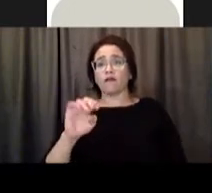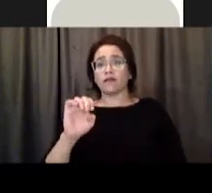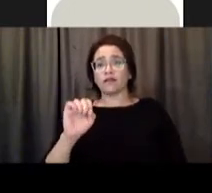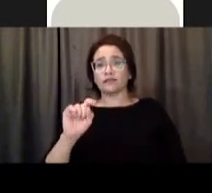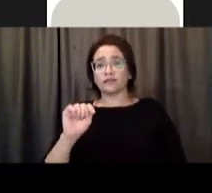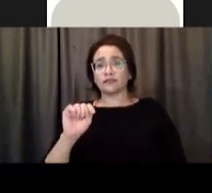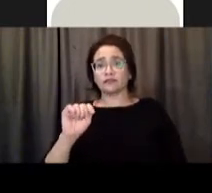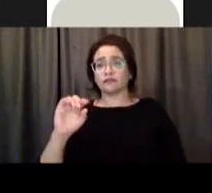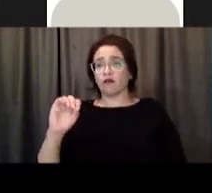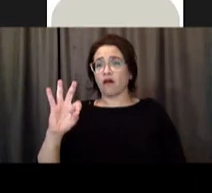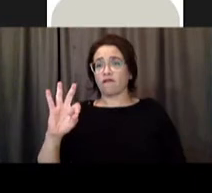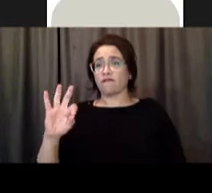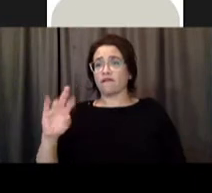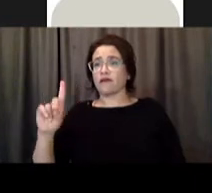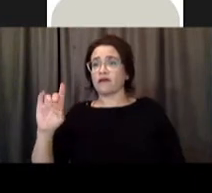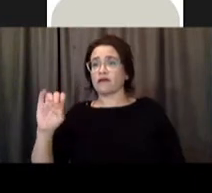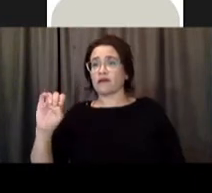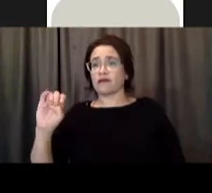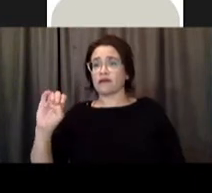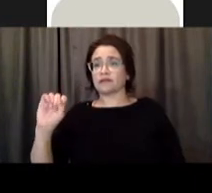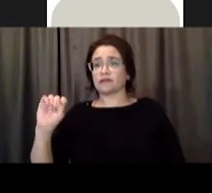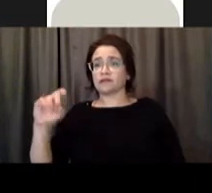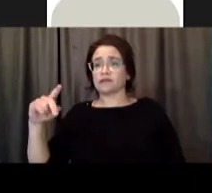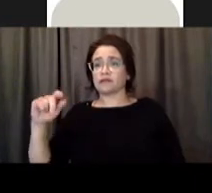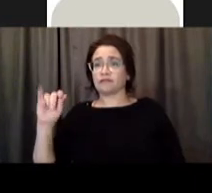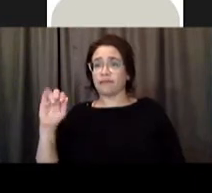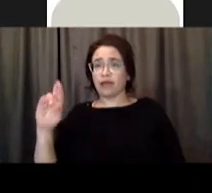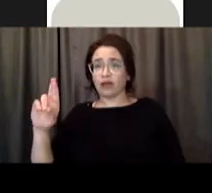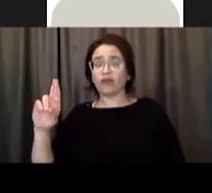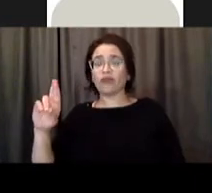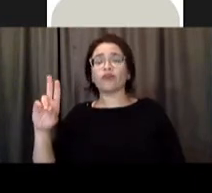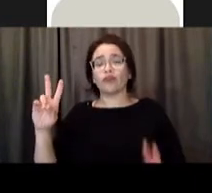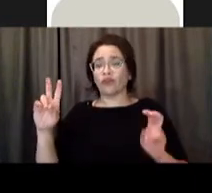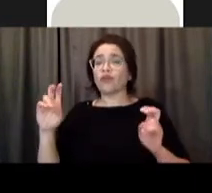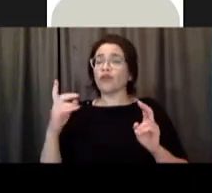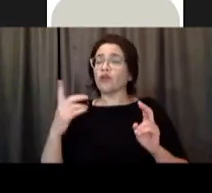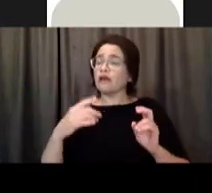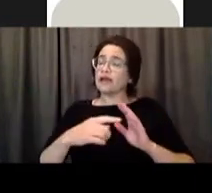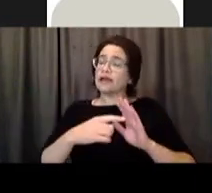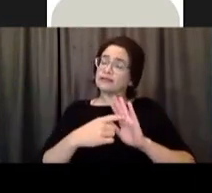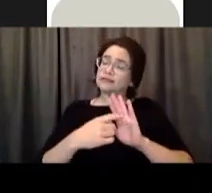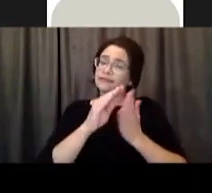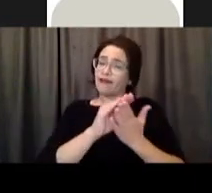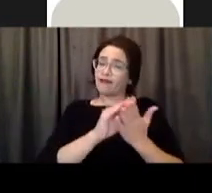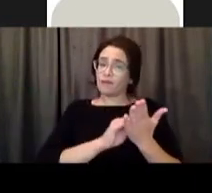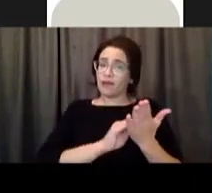widely accessible document revealing Stalin's genocide of Ukraine's famine.